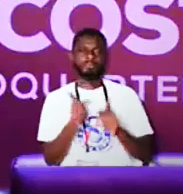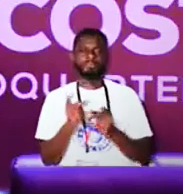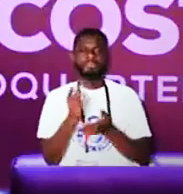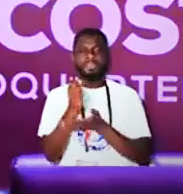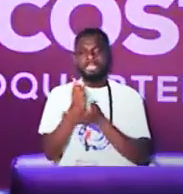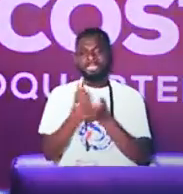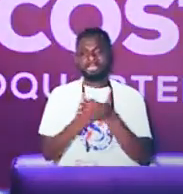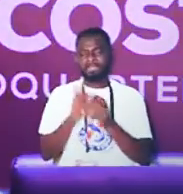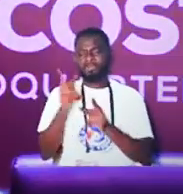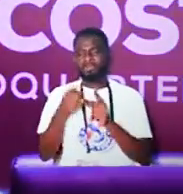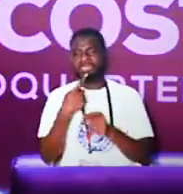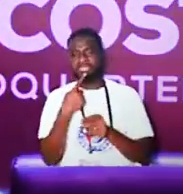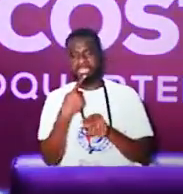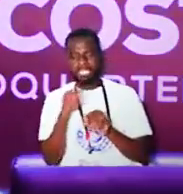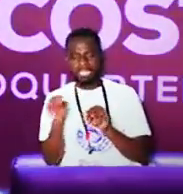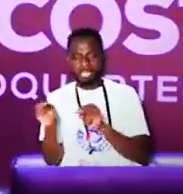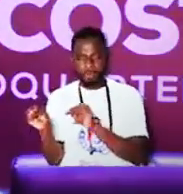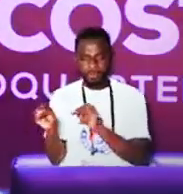the movement of money.